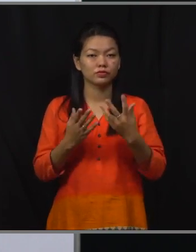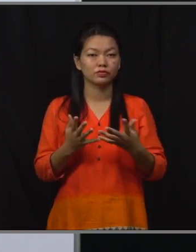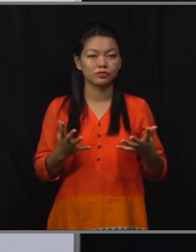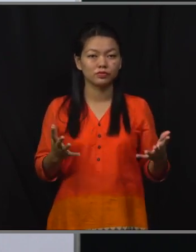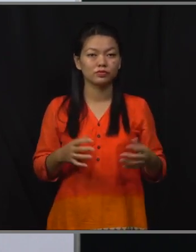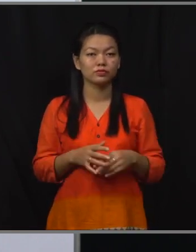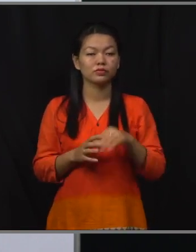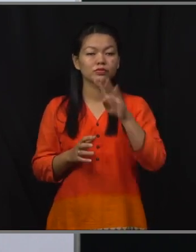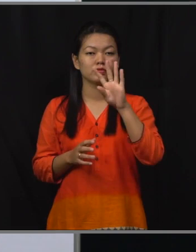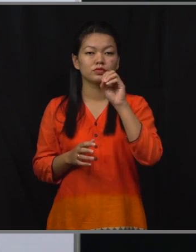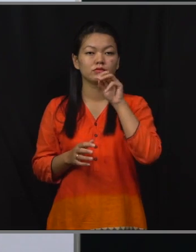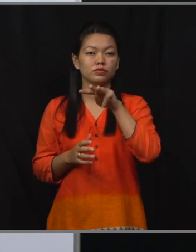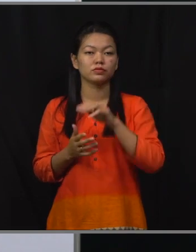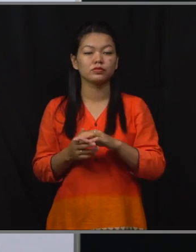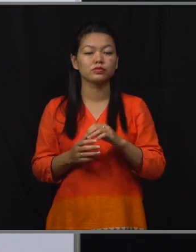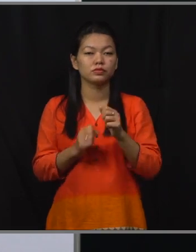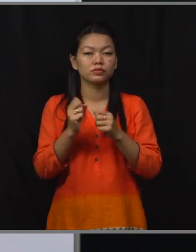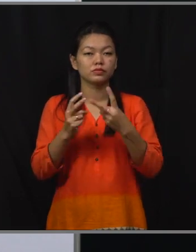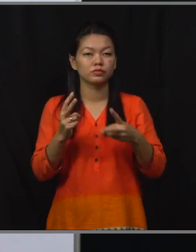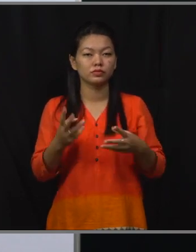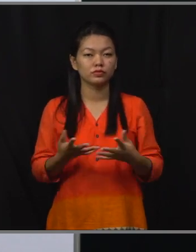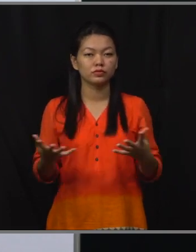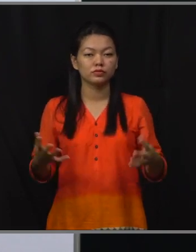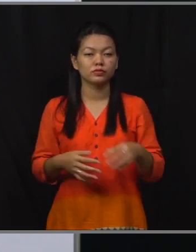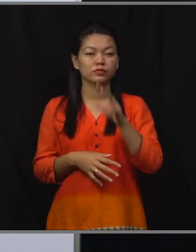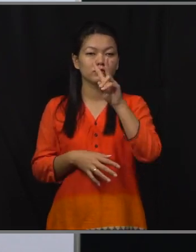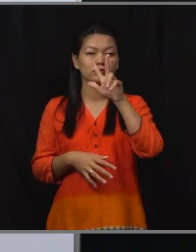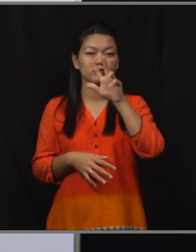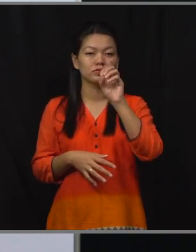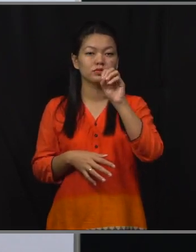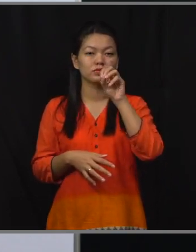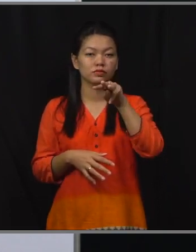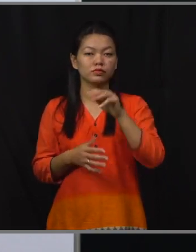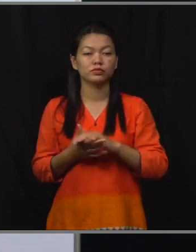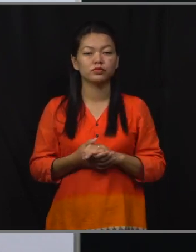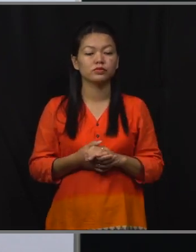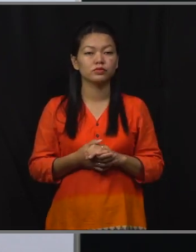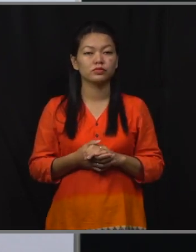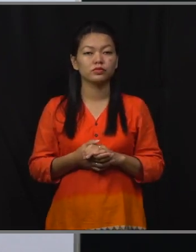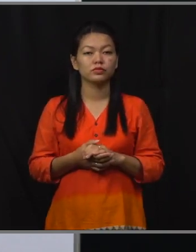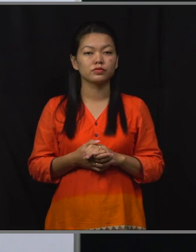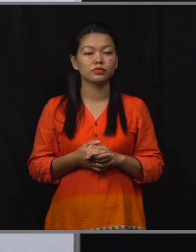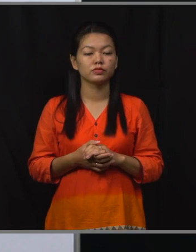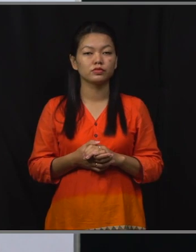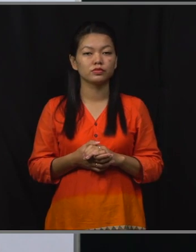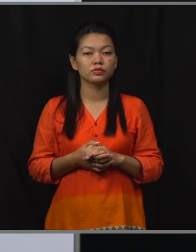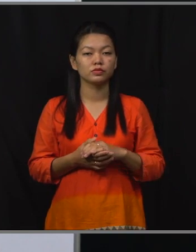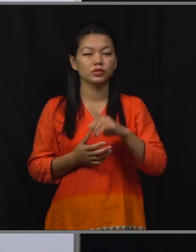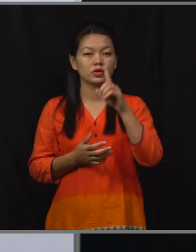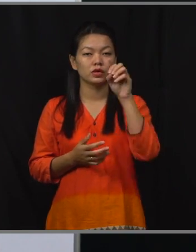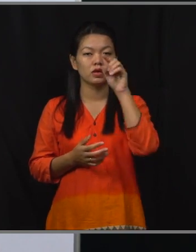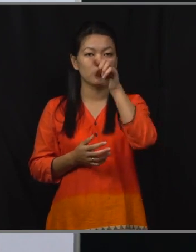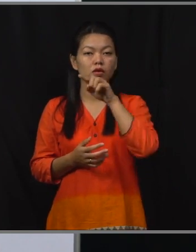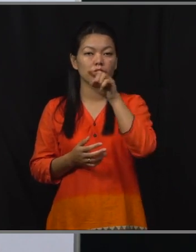sports equipments rupees 28,000. Just depreciation at 10% on these items